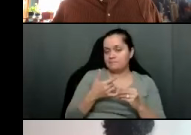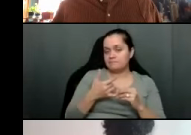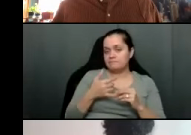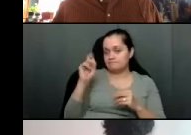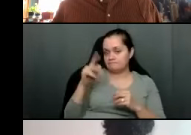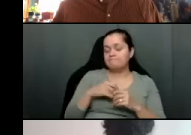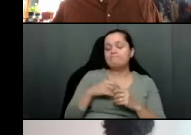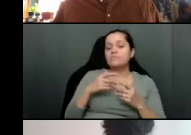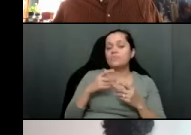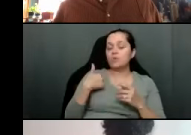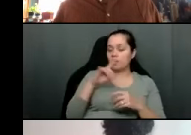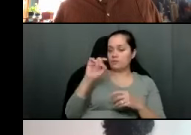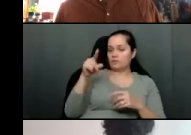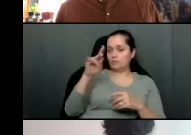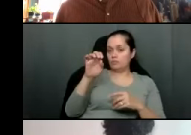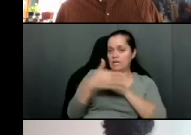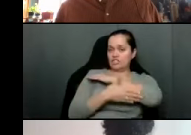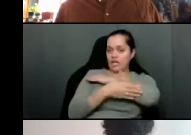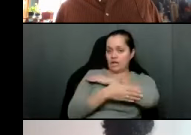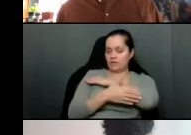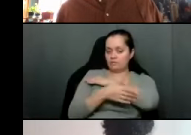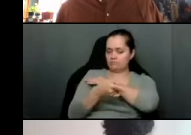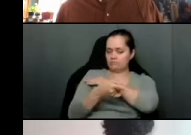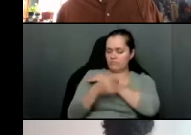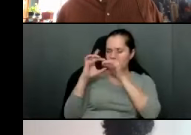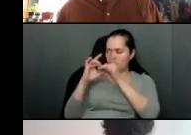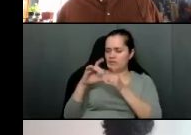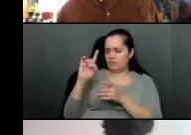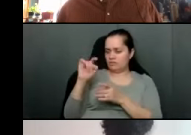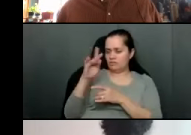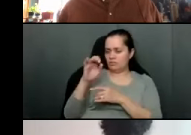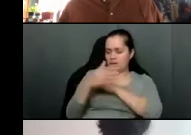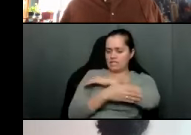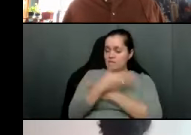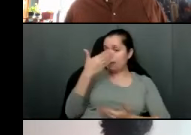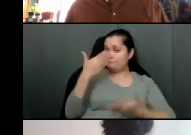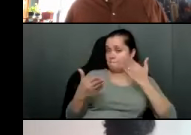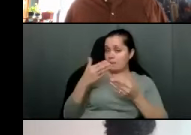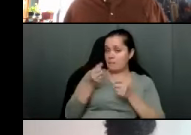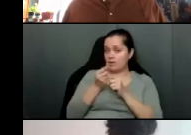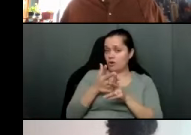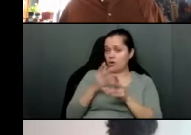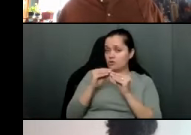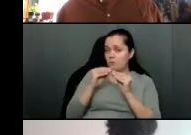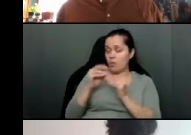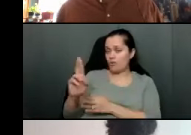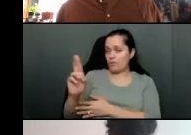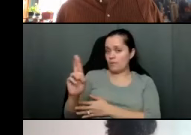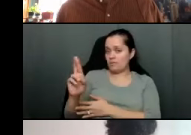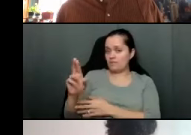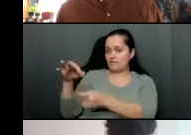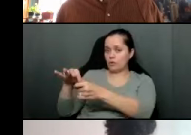Okay, well, we're in DuPage County. What is it about DuPage County that might cause more Republican